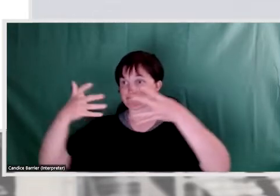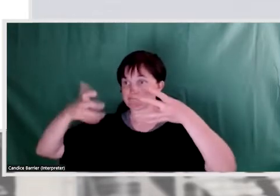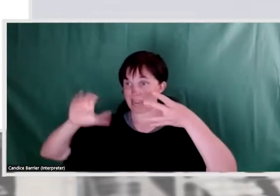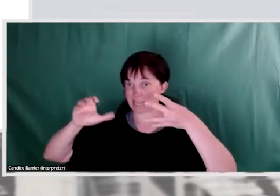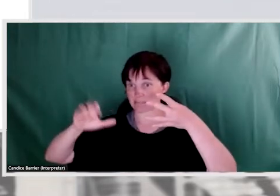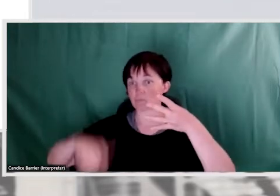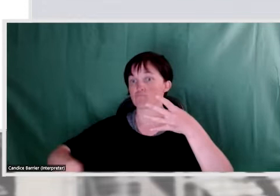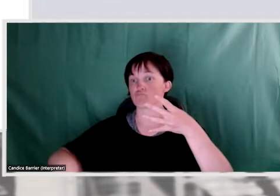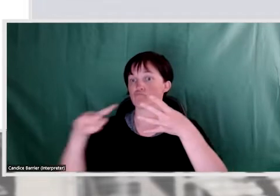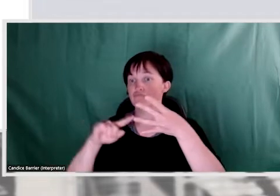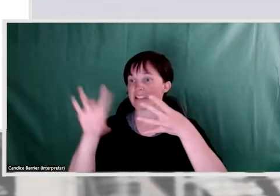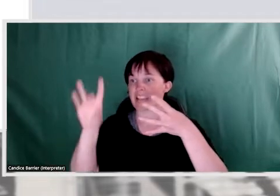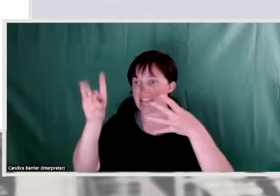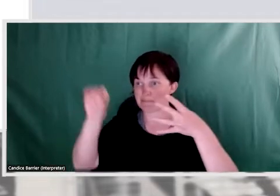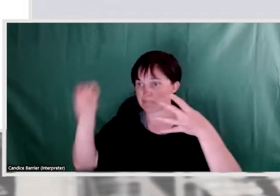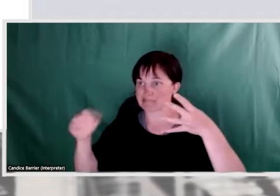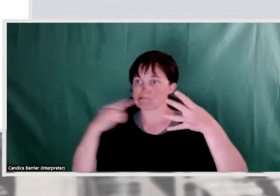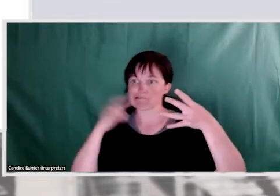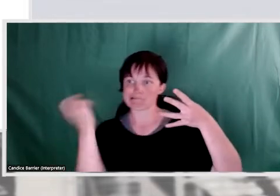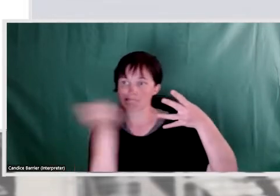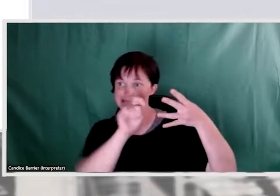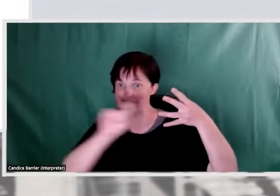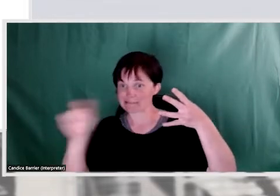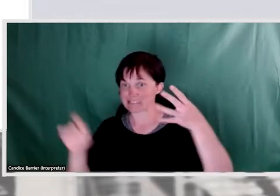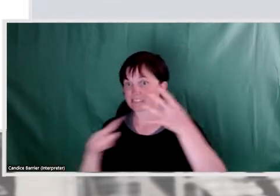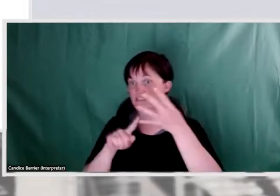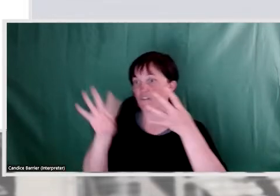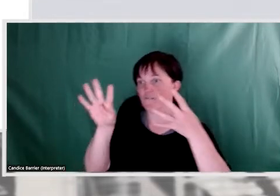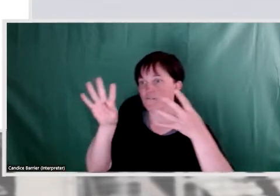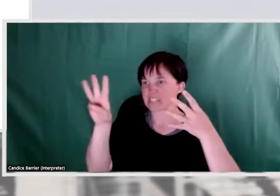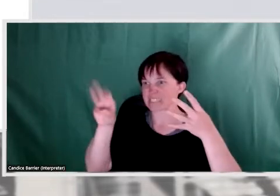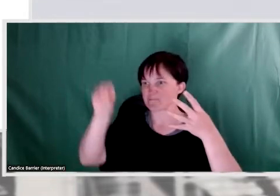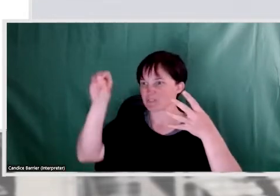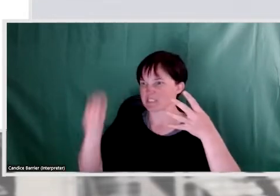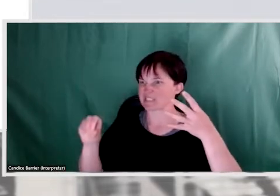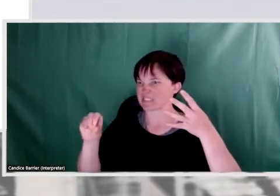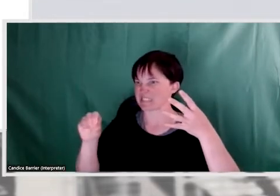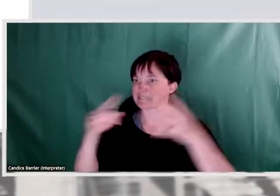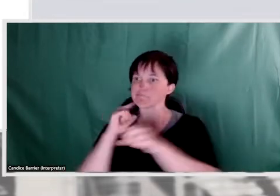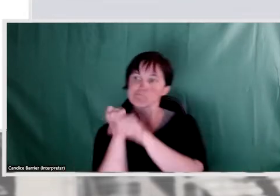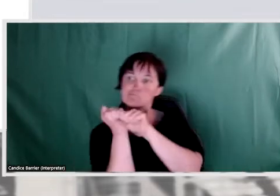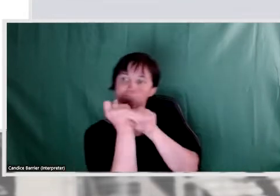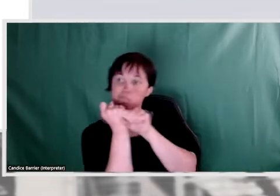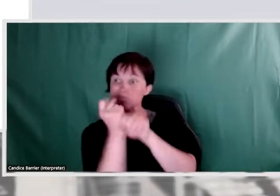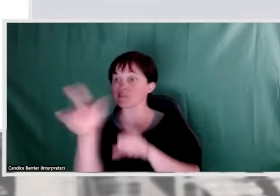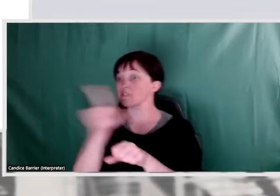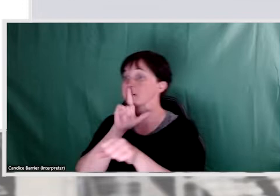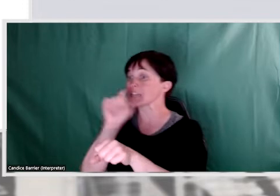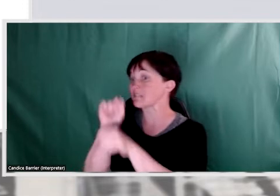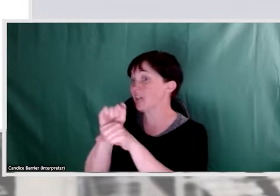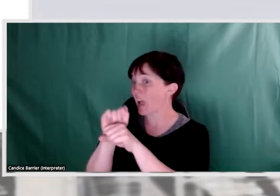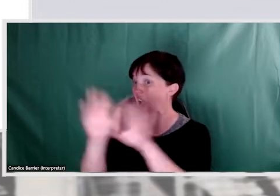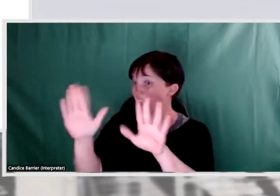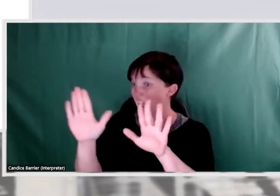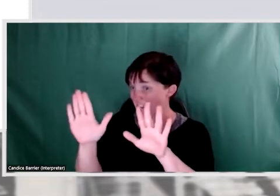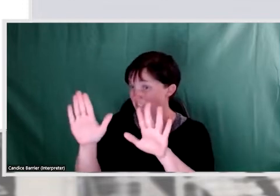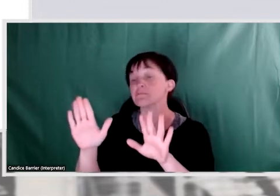pin the ASL interpreters? They're not showing up on the screen. Thank you.